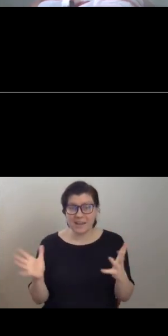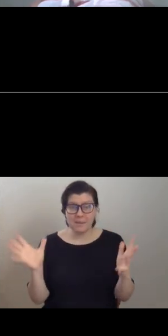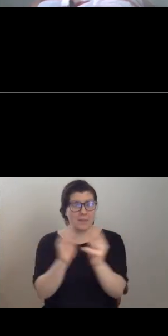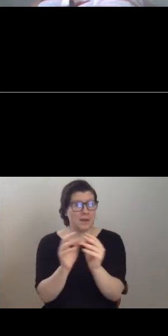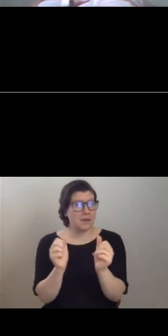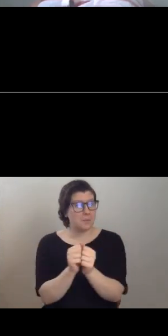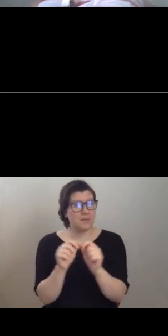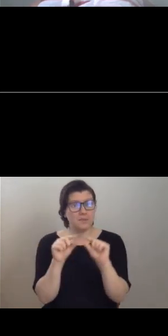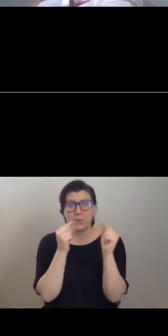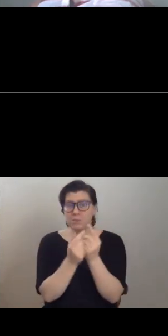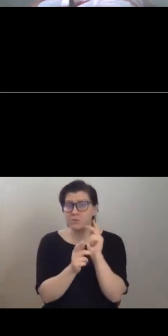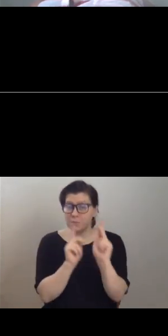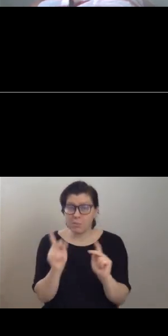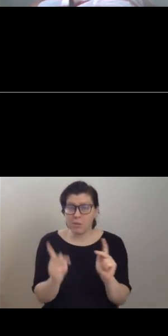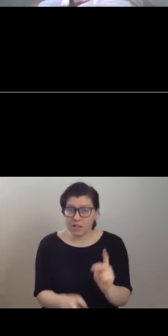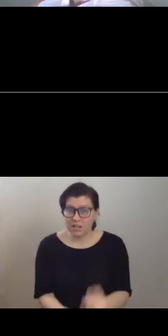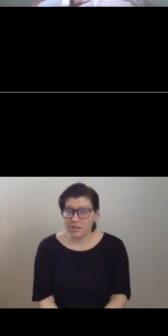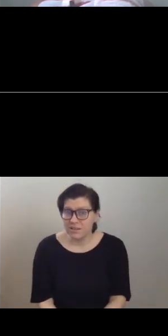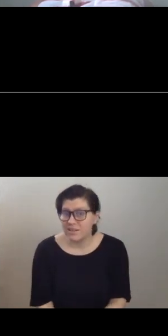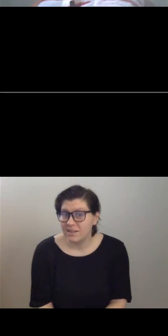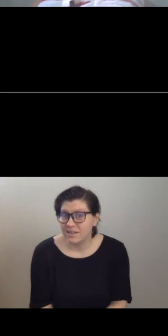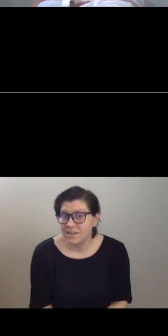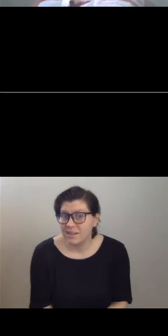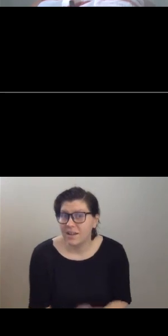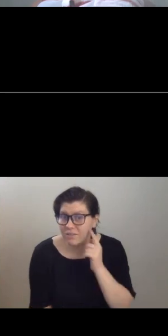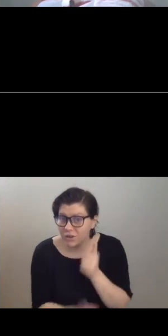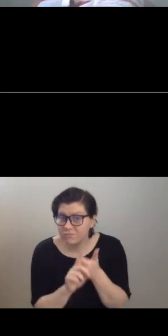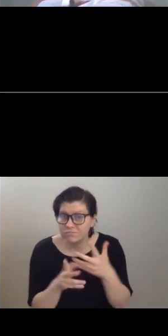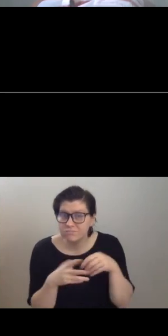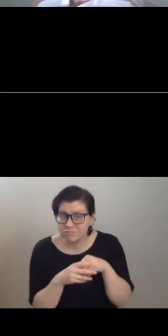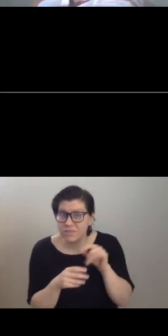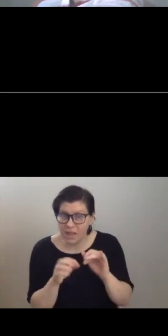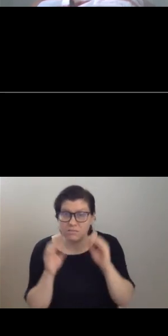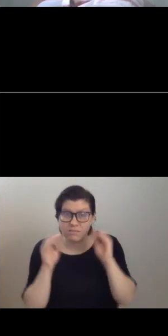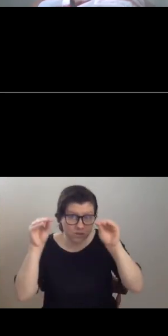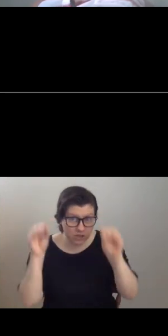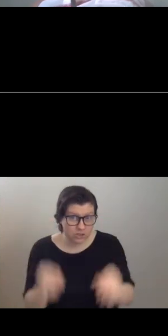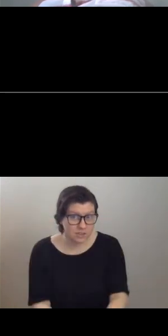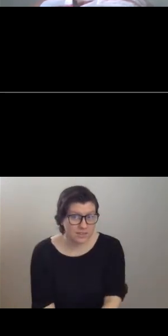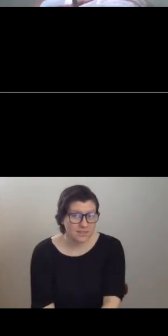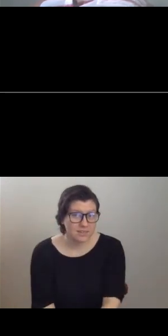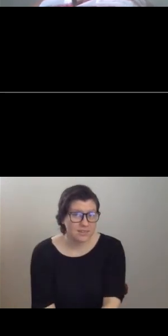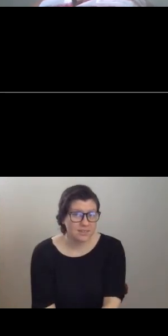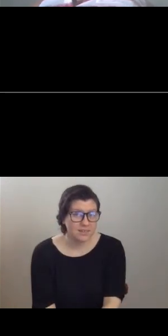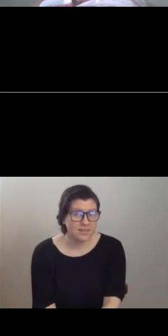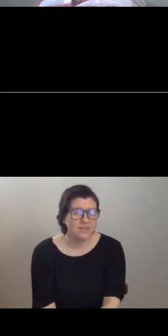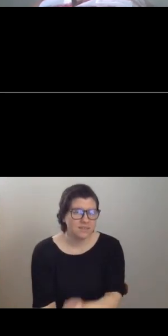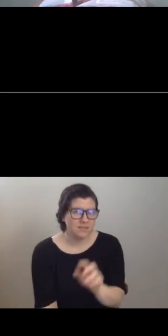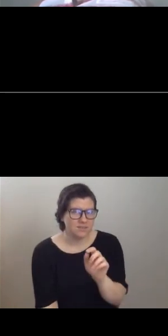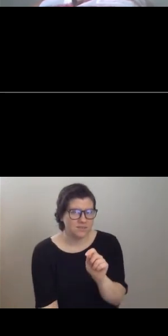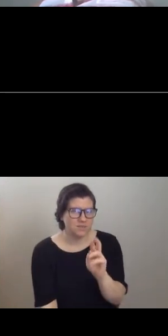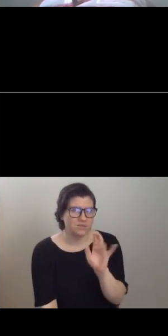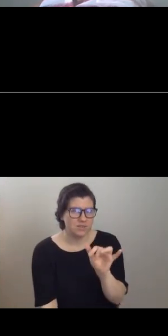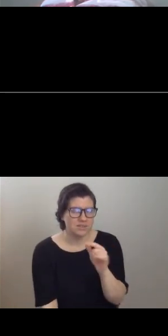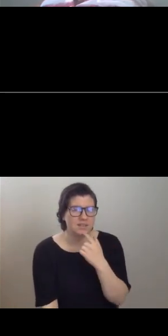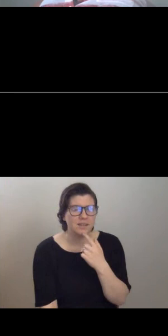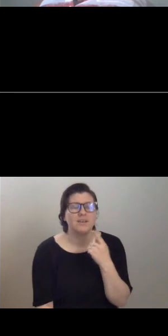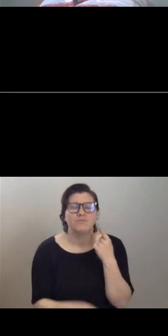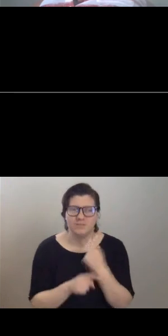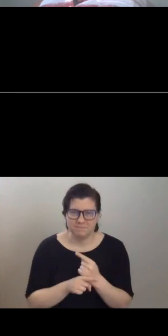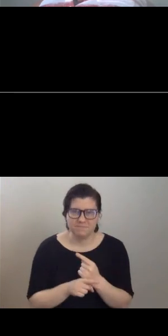people is one way for yourself to be part of that education. Right. And if you know any other